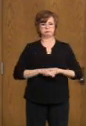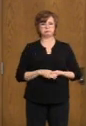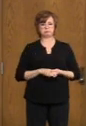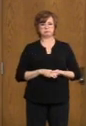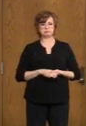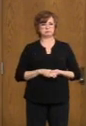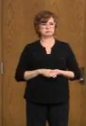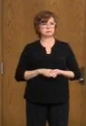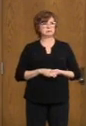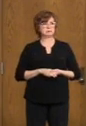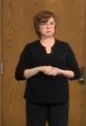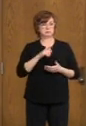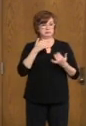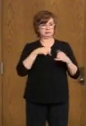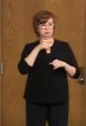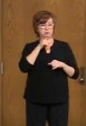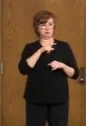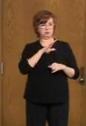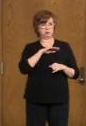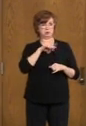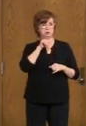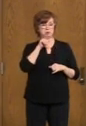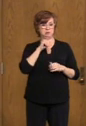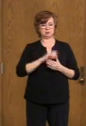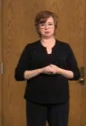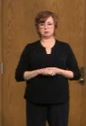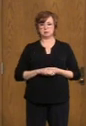I think we lost you, Roberta.